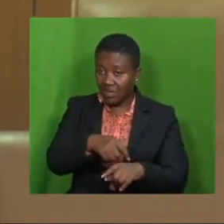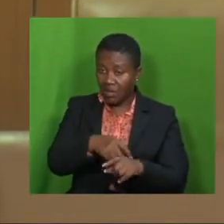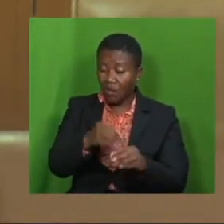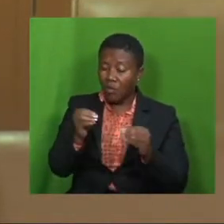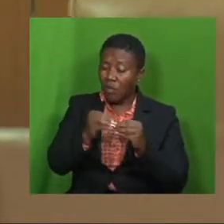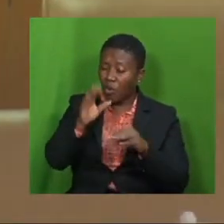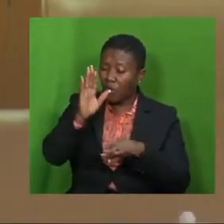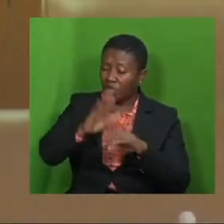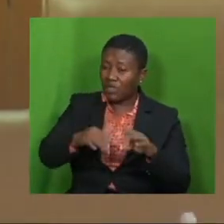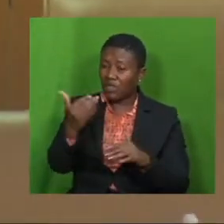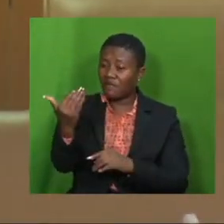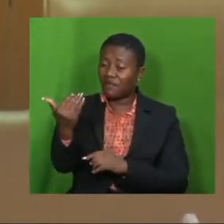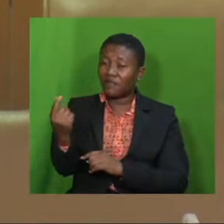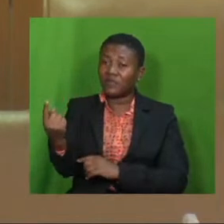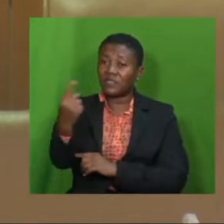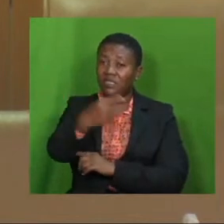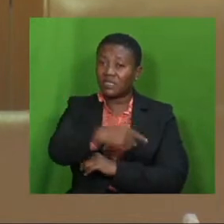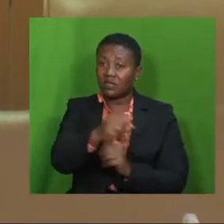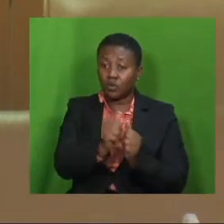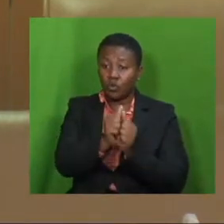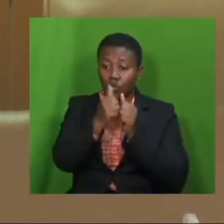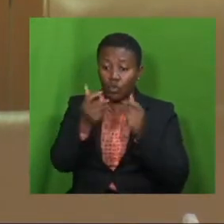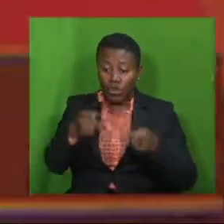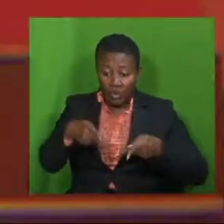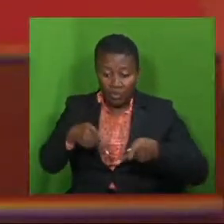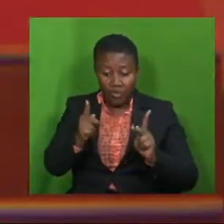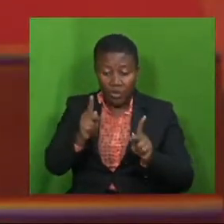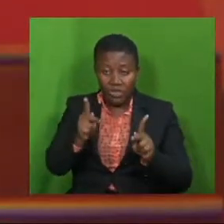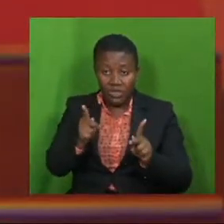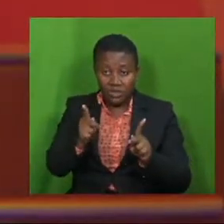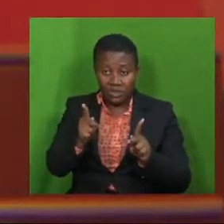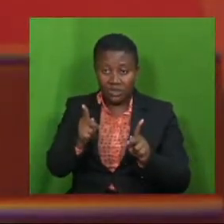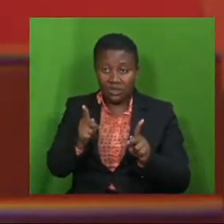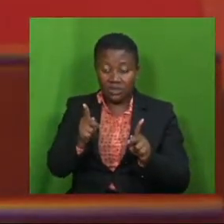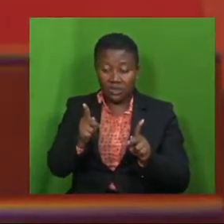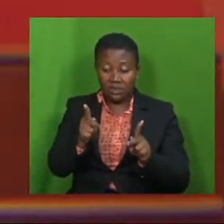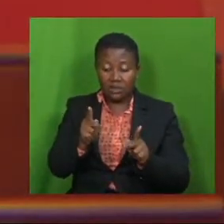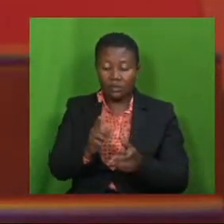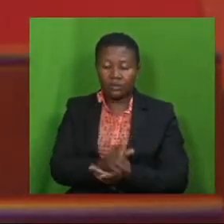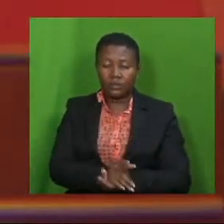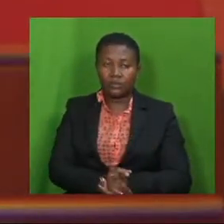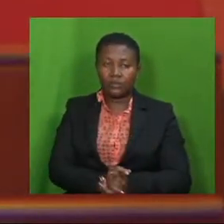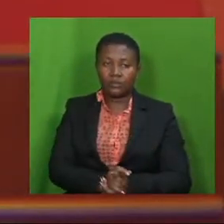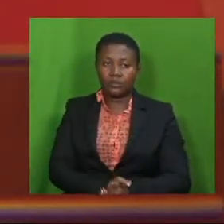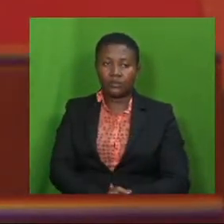permission, as recorded in the votes and proceedings.